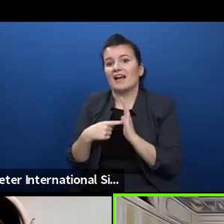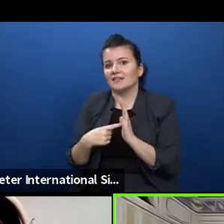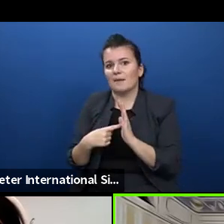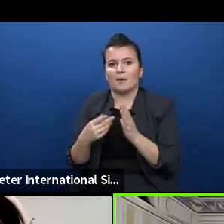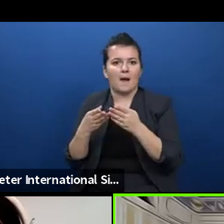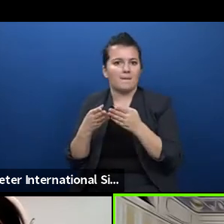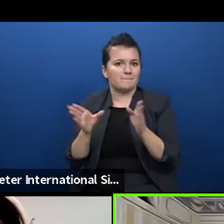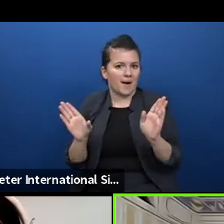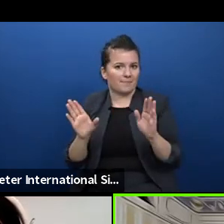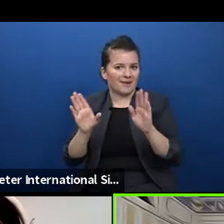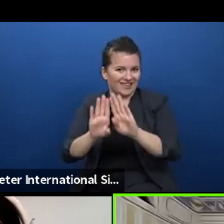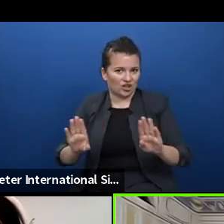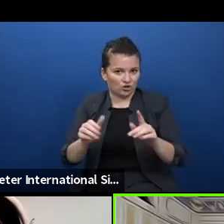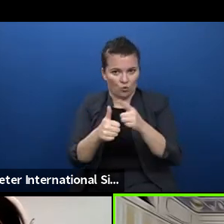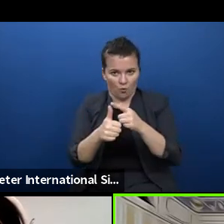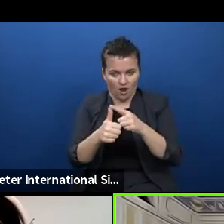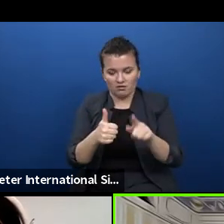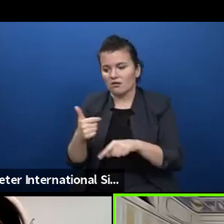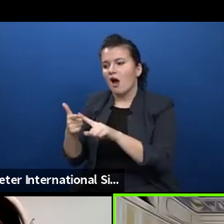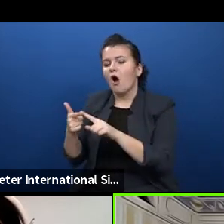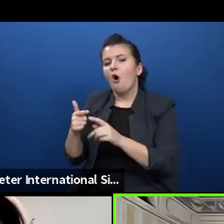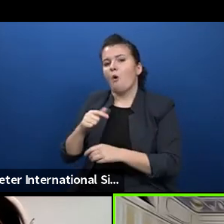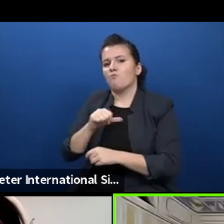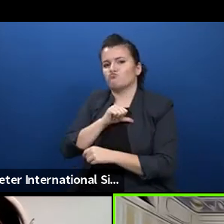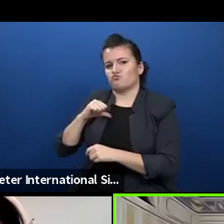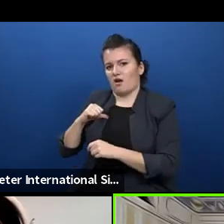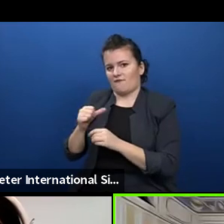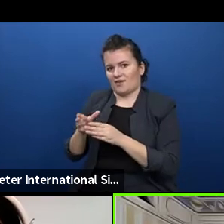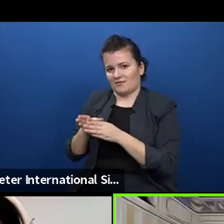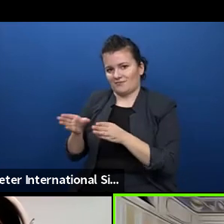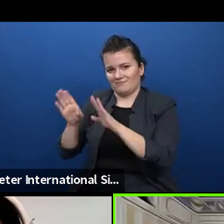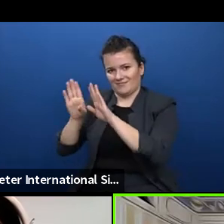theater, private theater, representative of